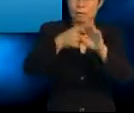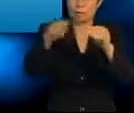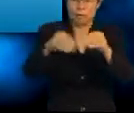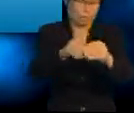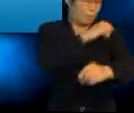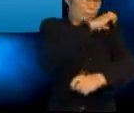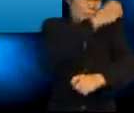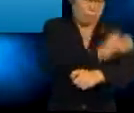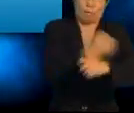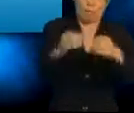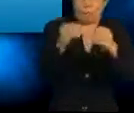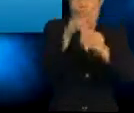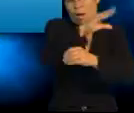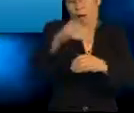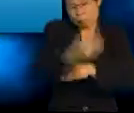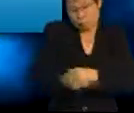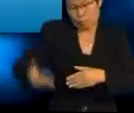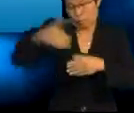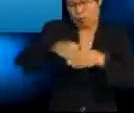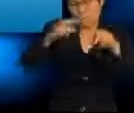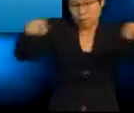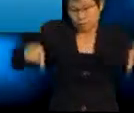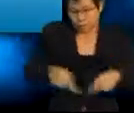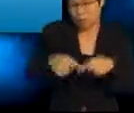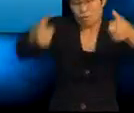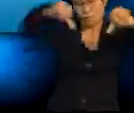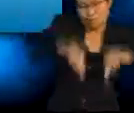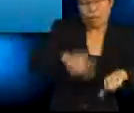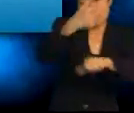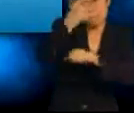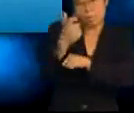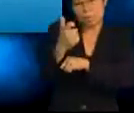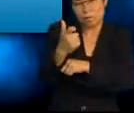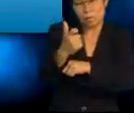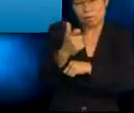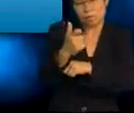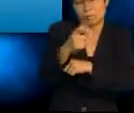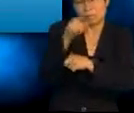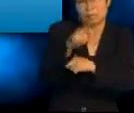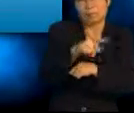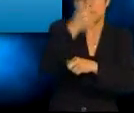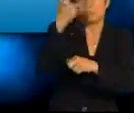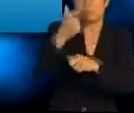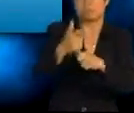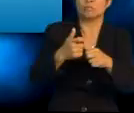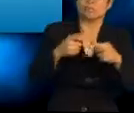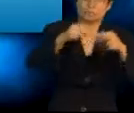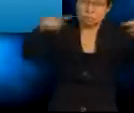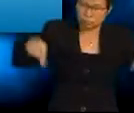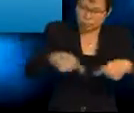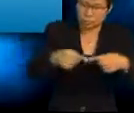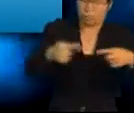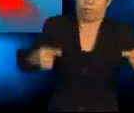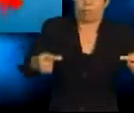fails, then all the components in the circuit fail because the circuit has been